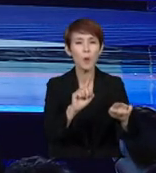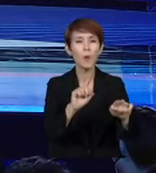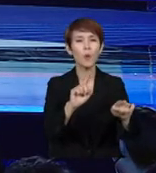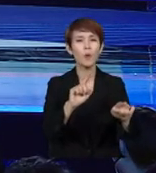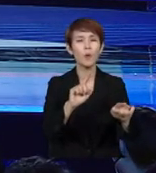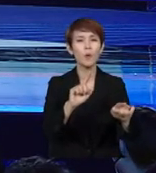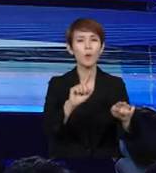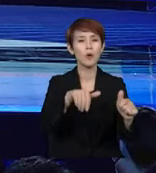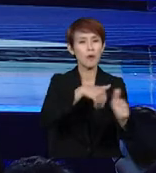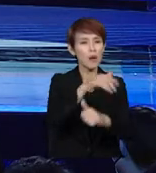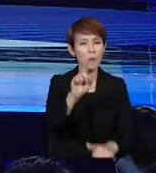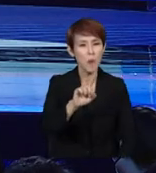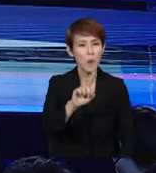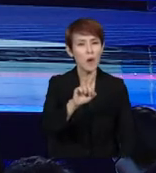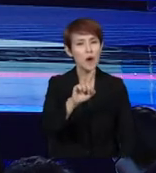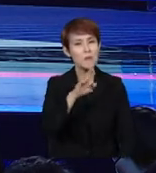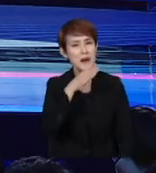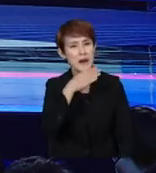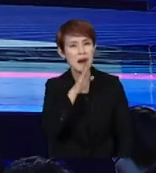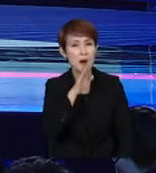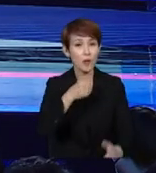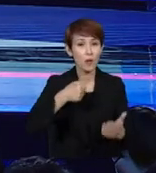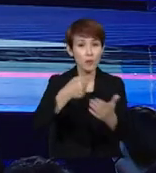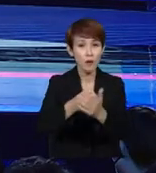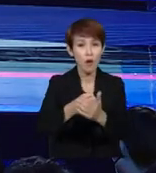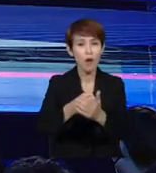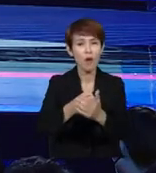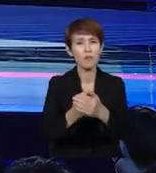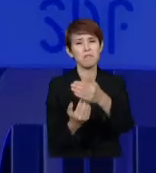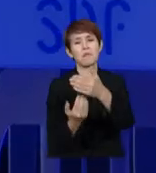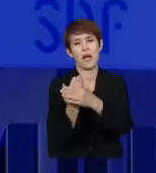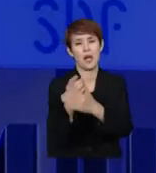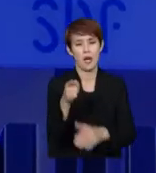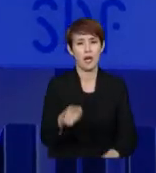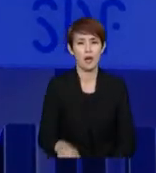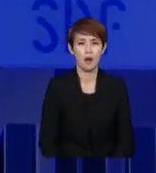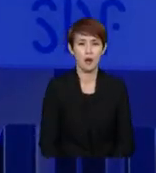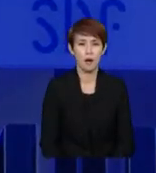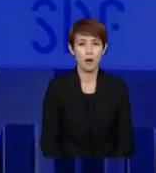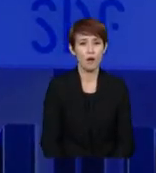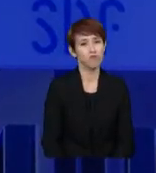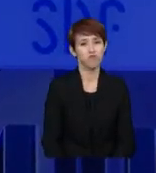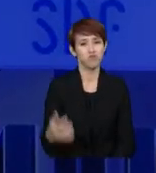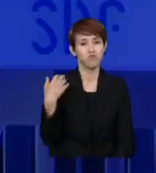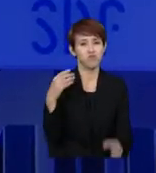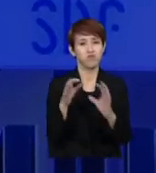any accountability whatsoever. And then lastly,